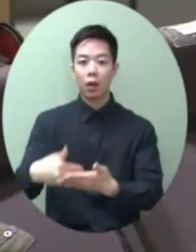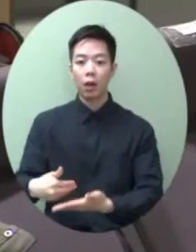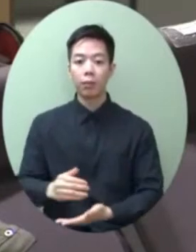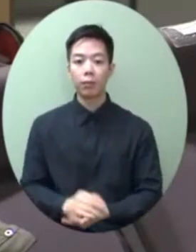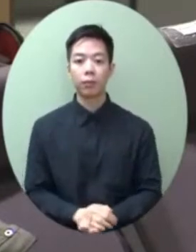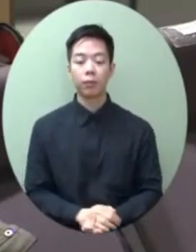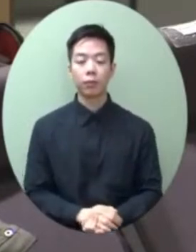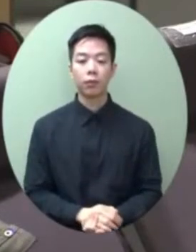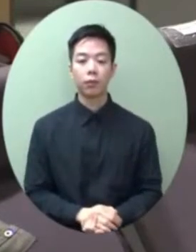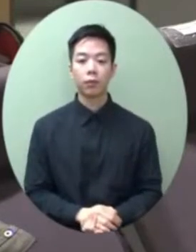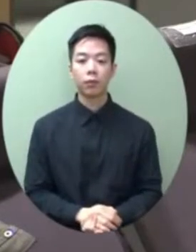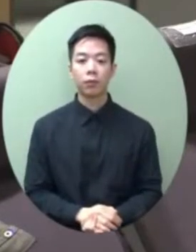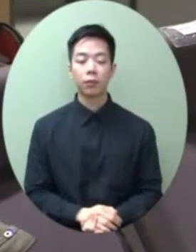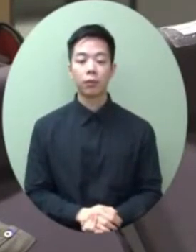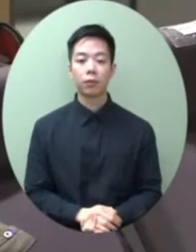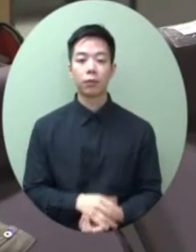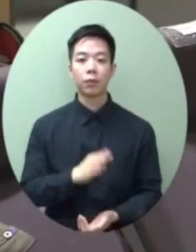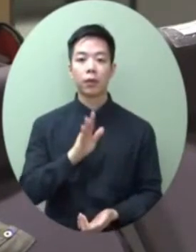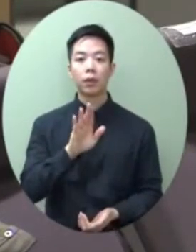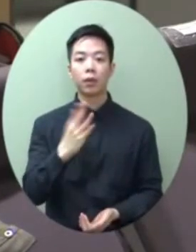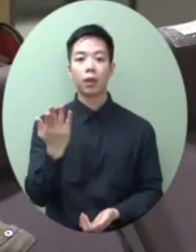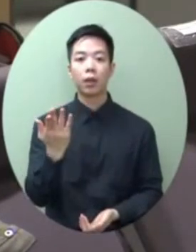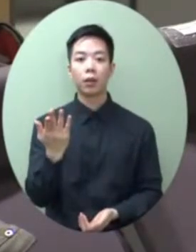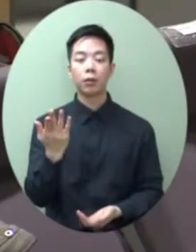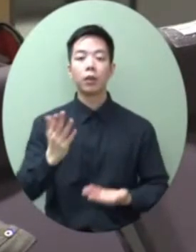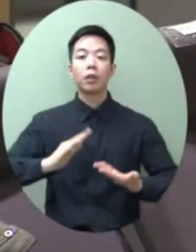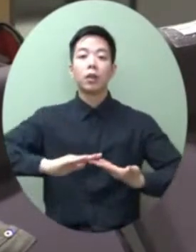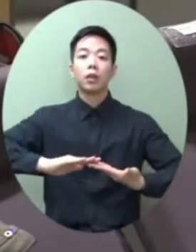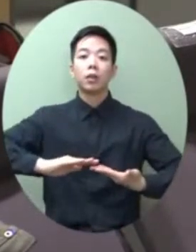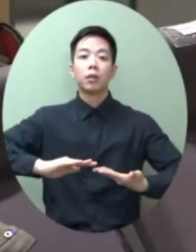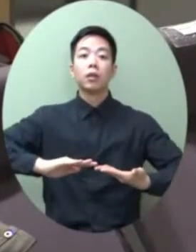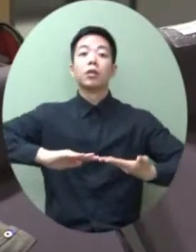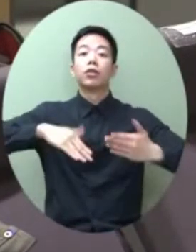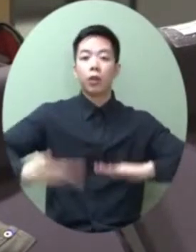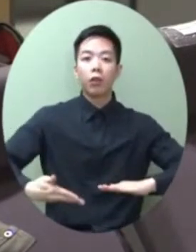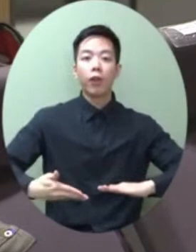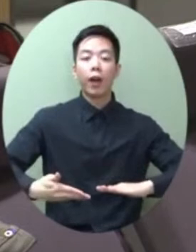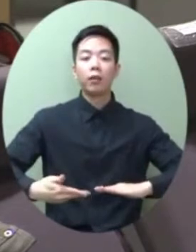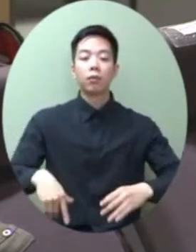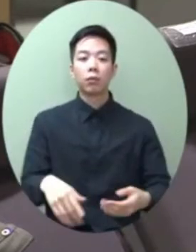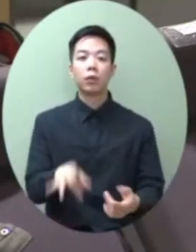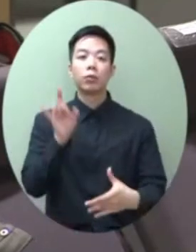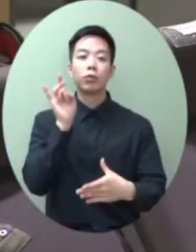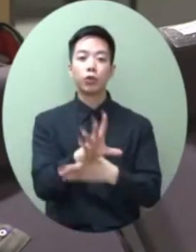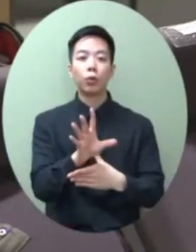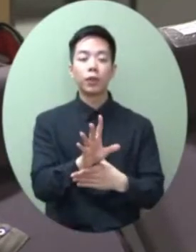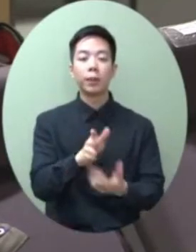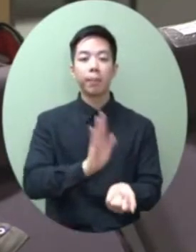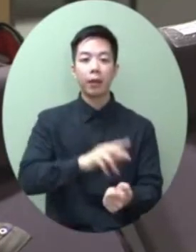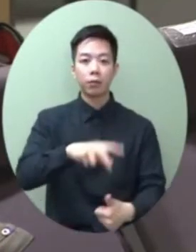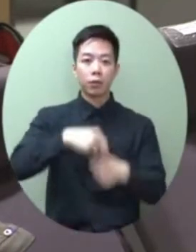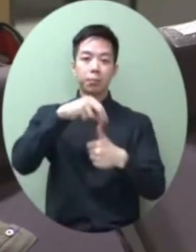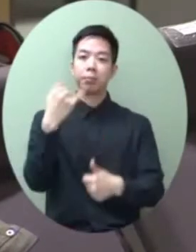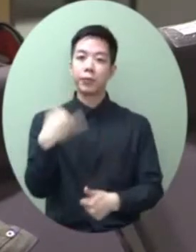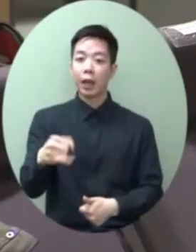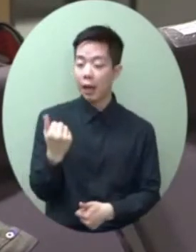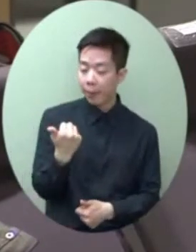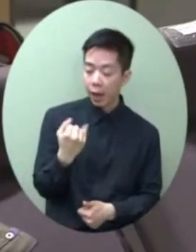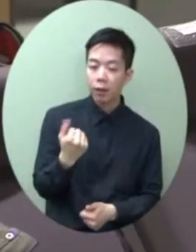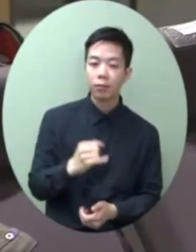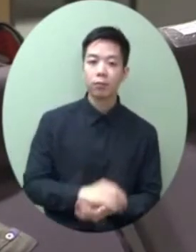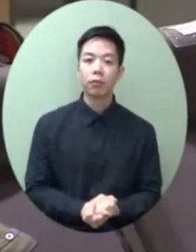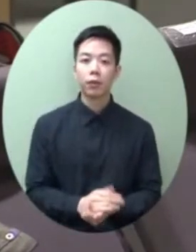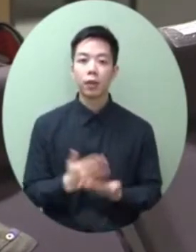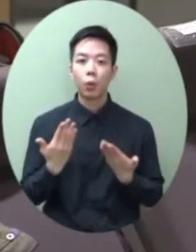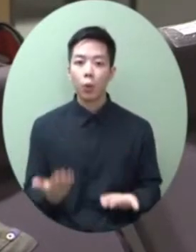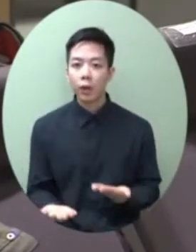number of people undergoing compulsory testing has dropped, but do you think that would actually undermine the goal